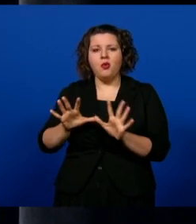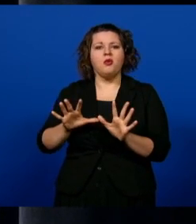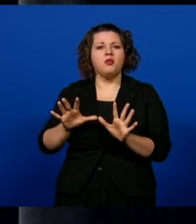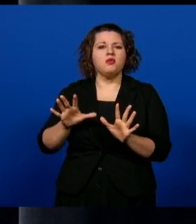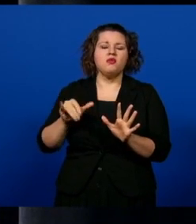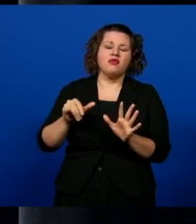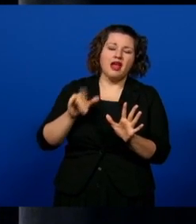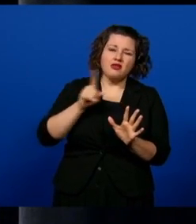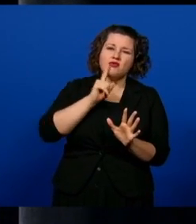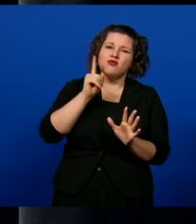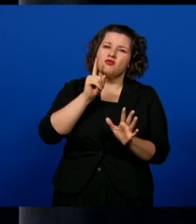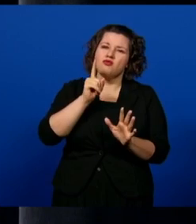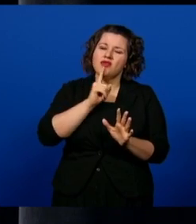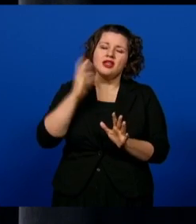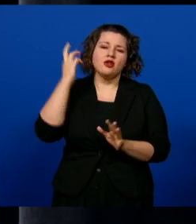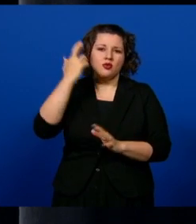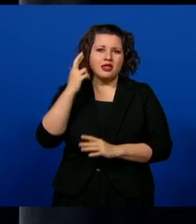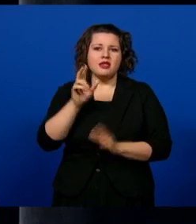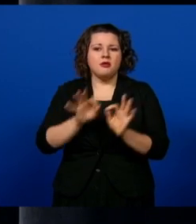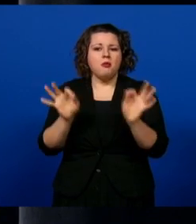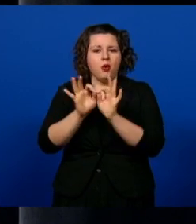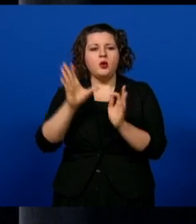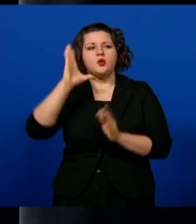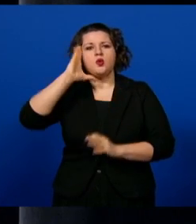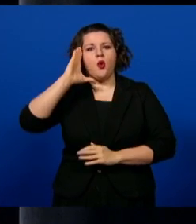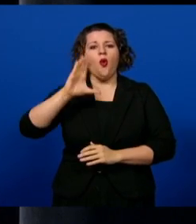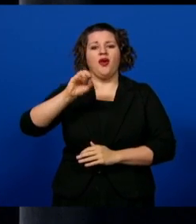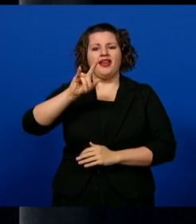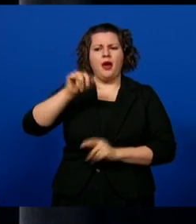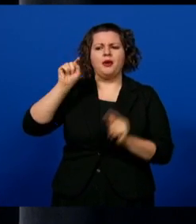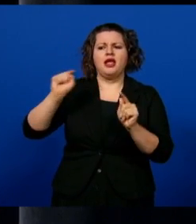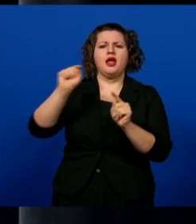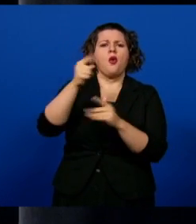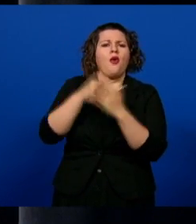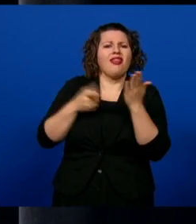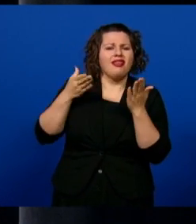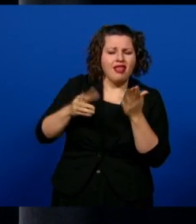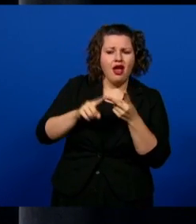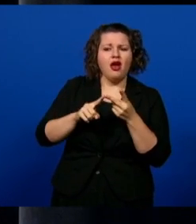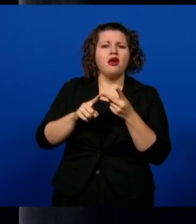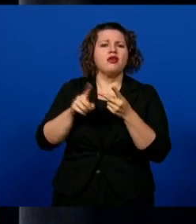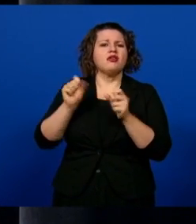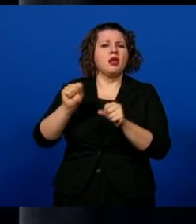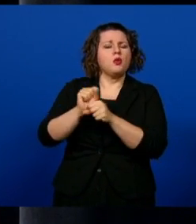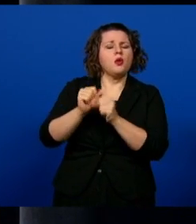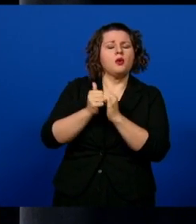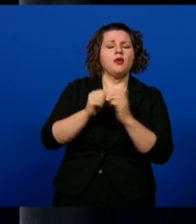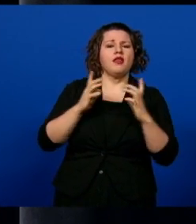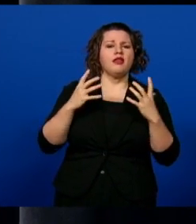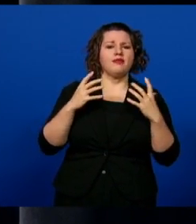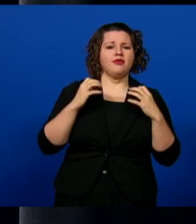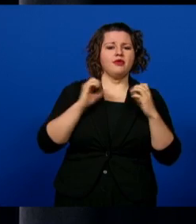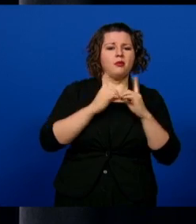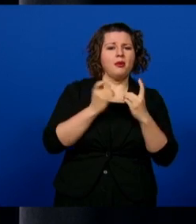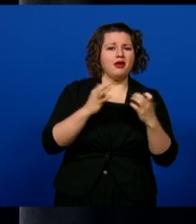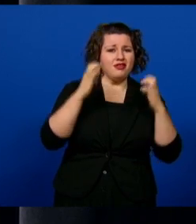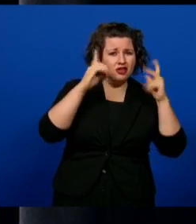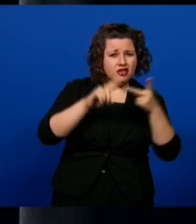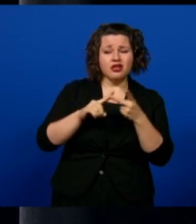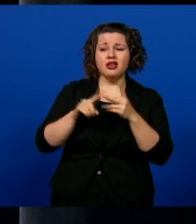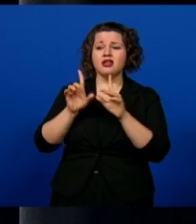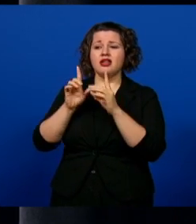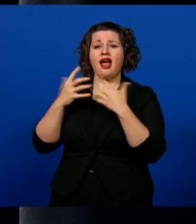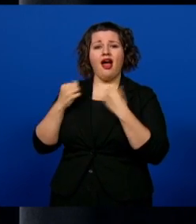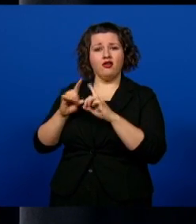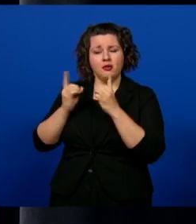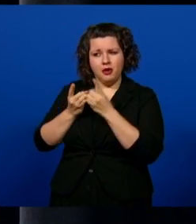said earlier, for schools to work closely with the Department of Education and the Department of Public Health officials to get a good sense of